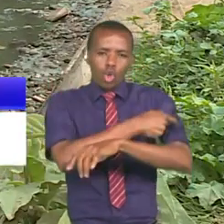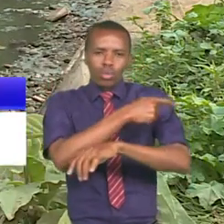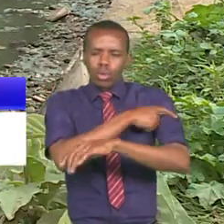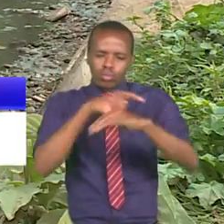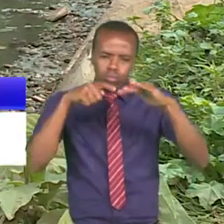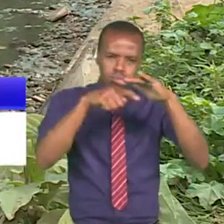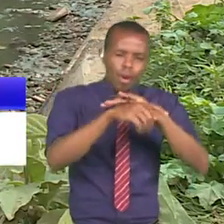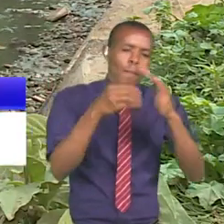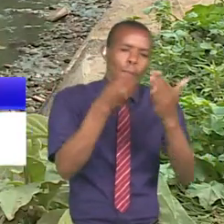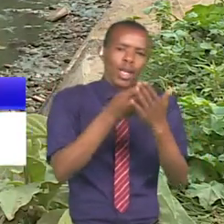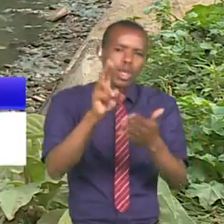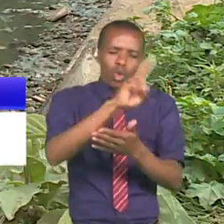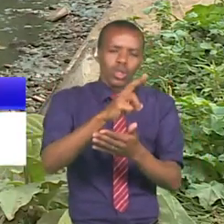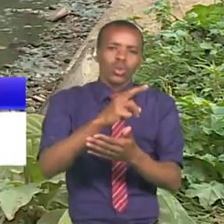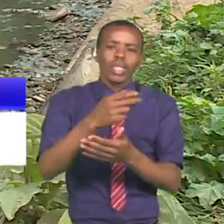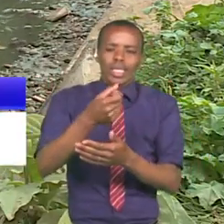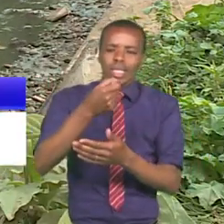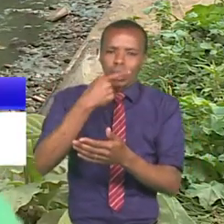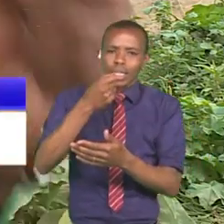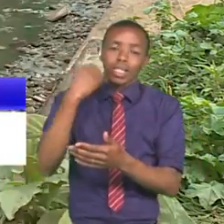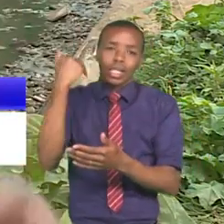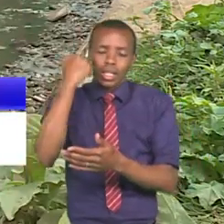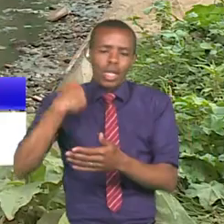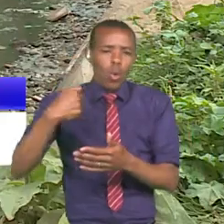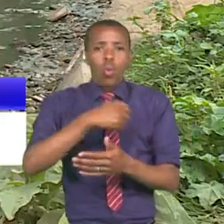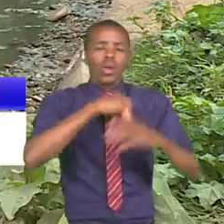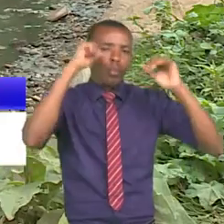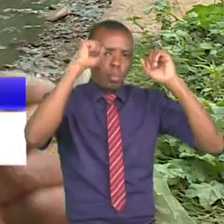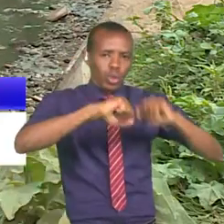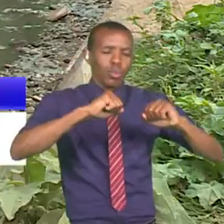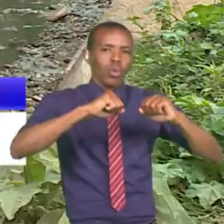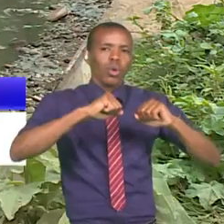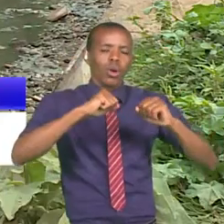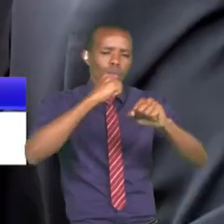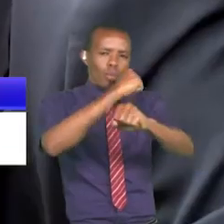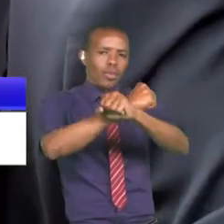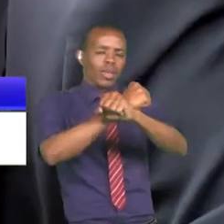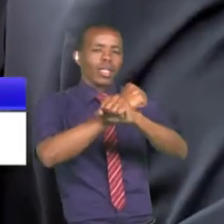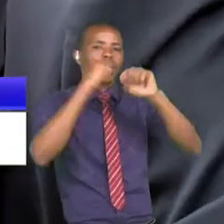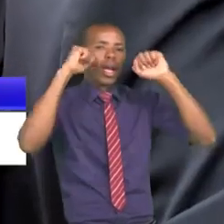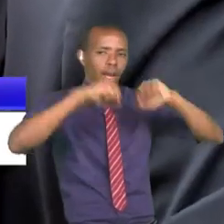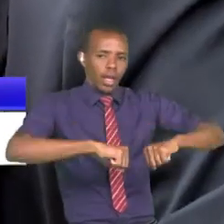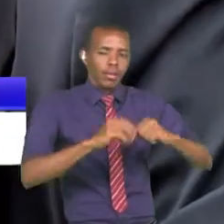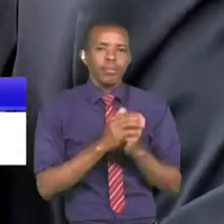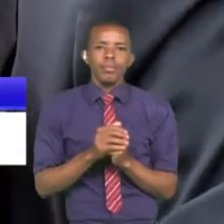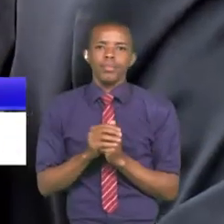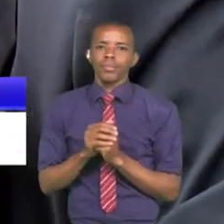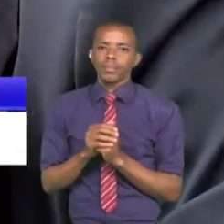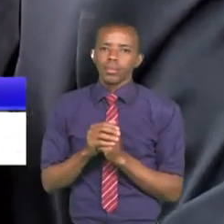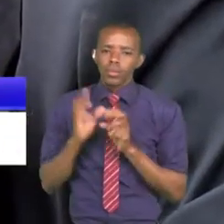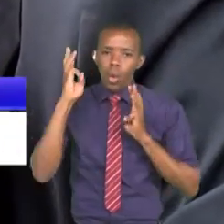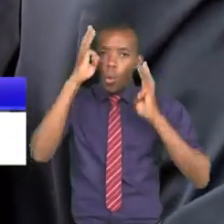so much money to treat diseases that we could have prevented. The worrying part of